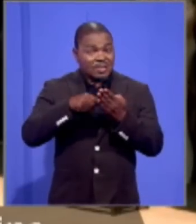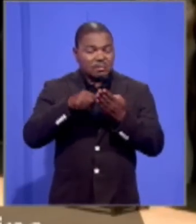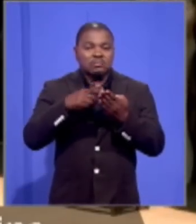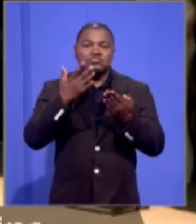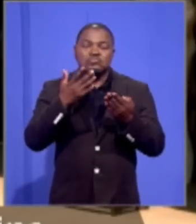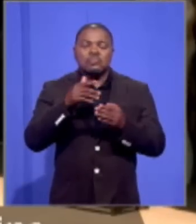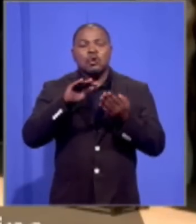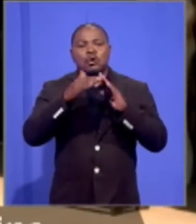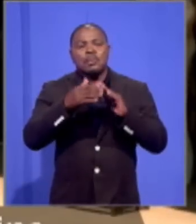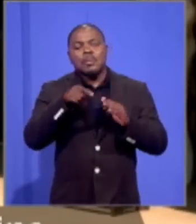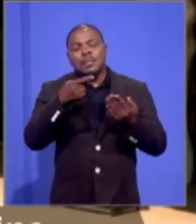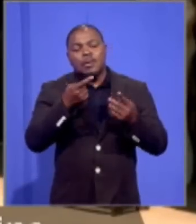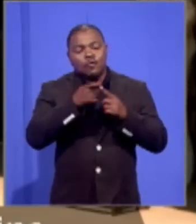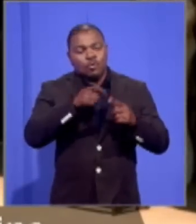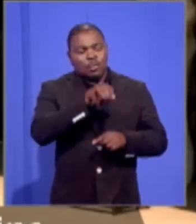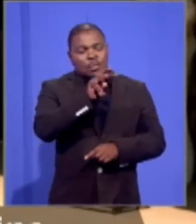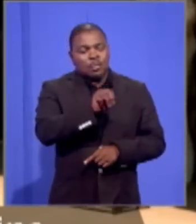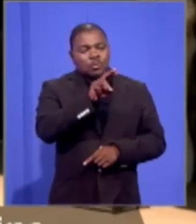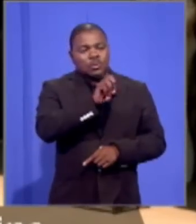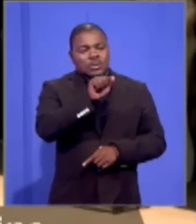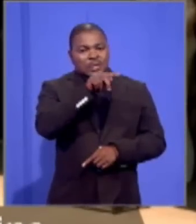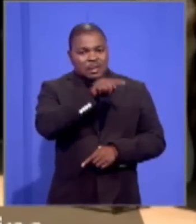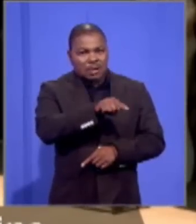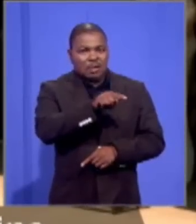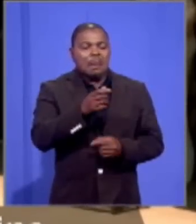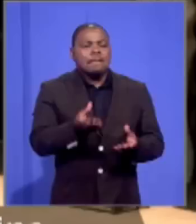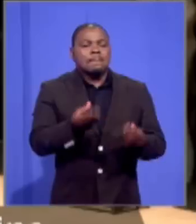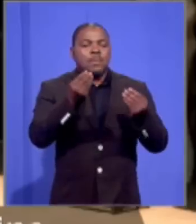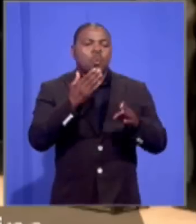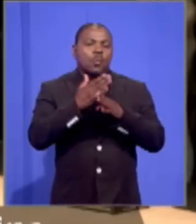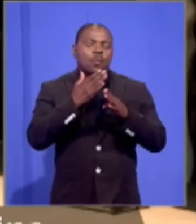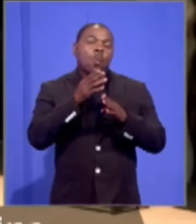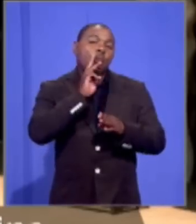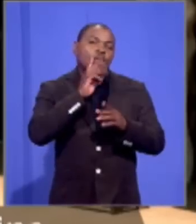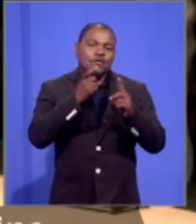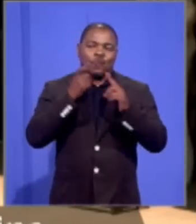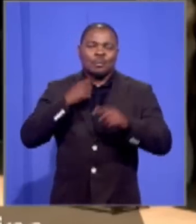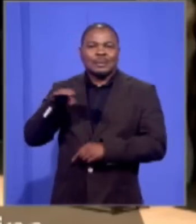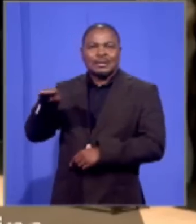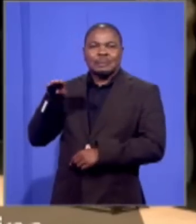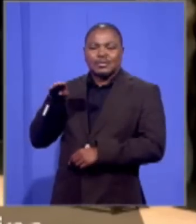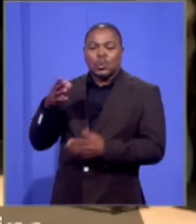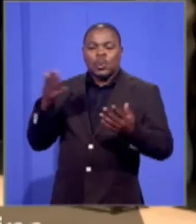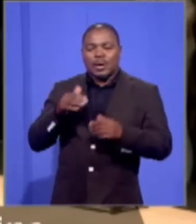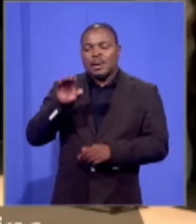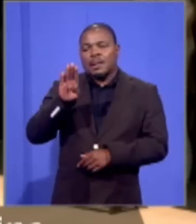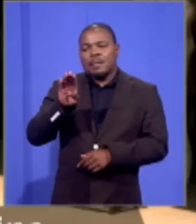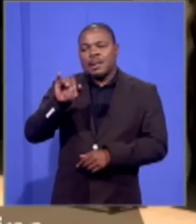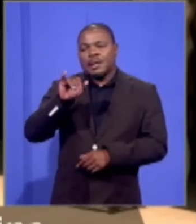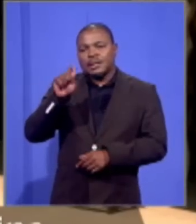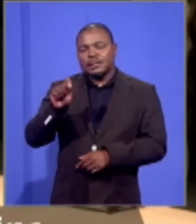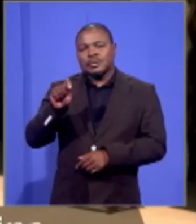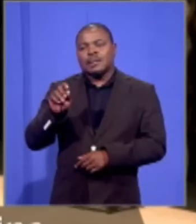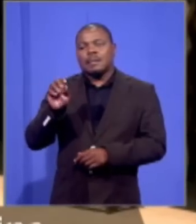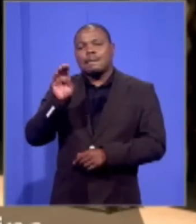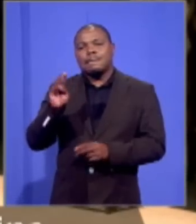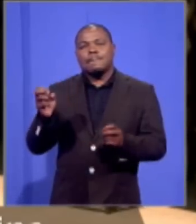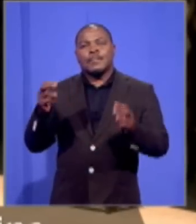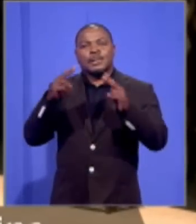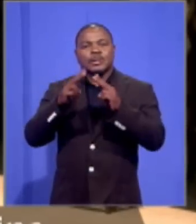bona baagi ba toropo ya Musina ba fitlhela metsi a tswang kwa nageng ya Zimbabwe kwa lefelong la Beit Bridge Water Treatment Works